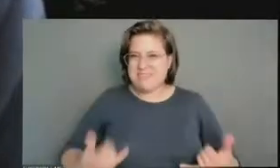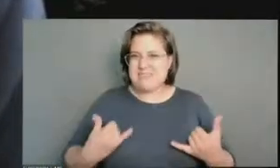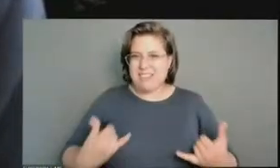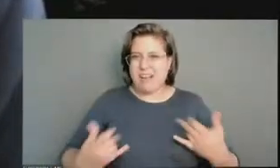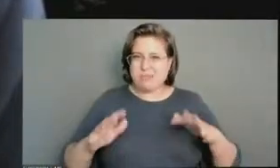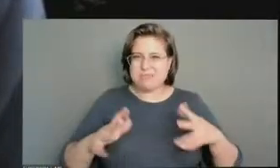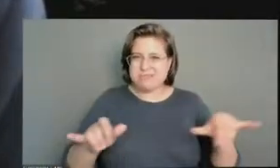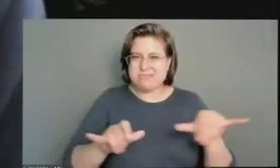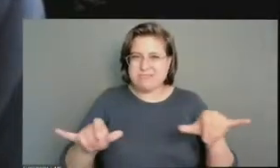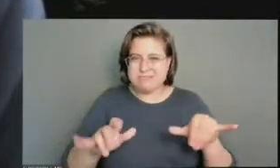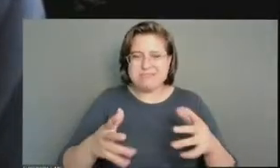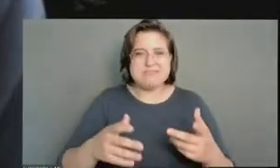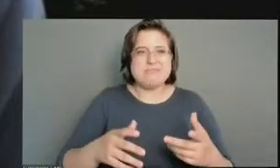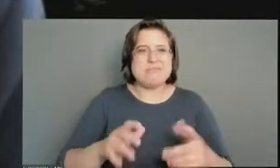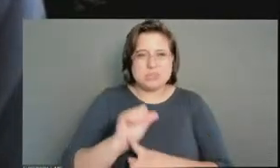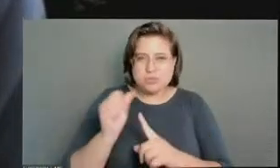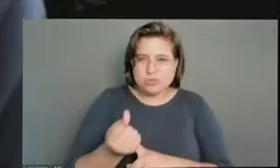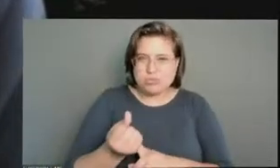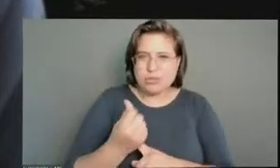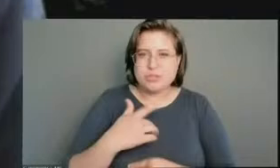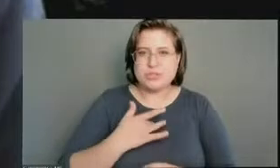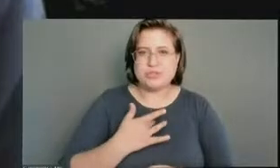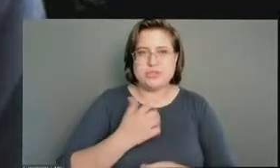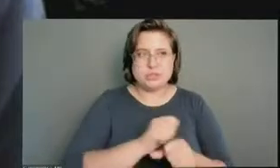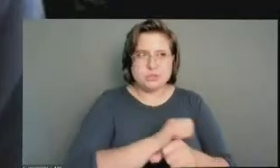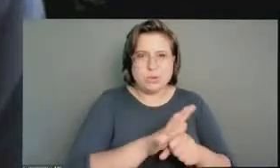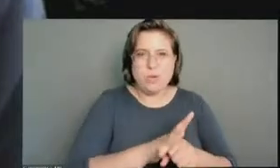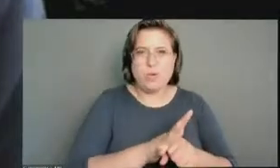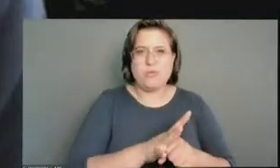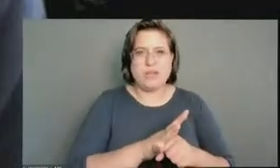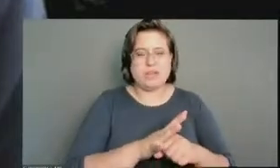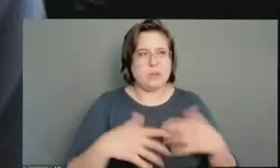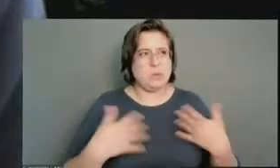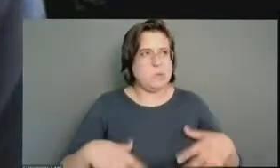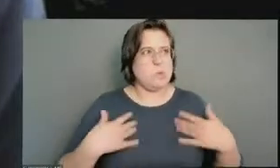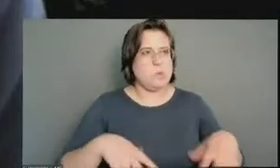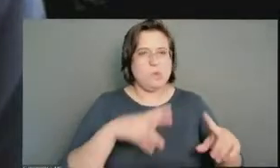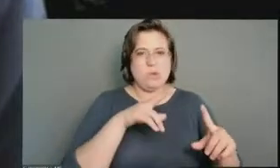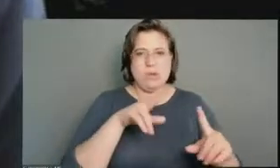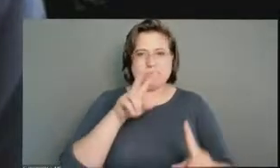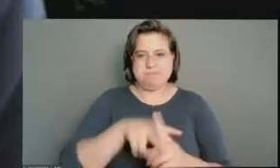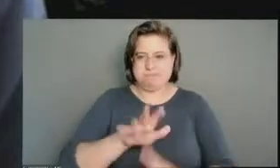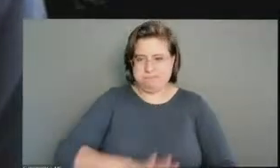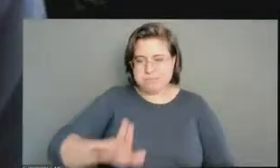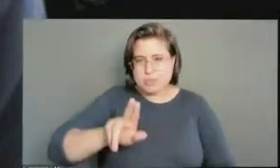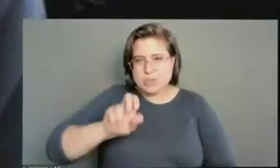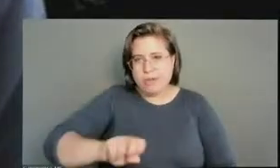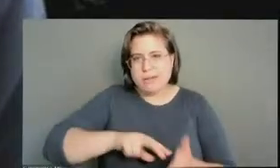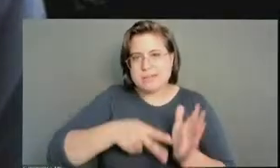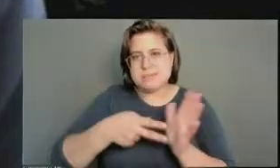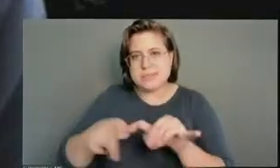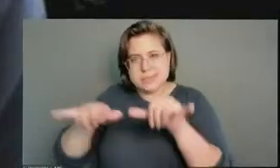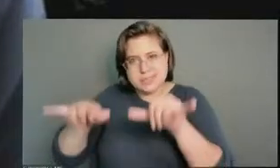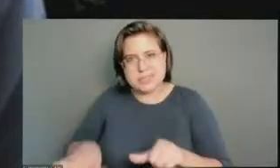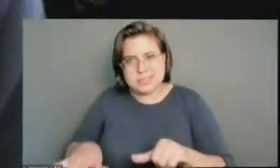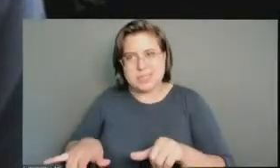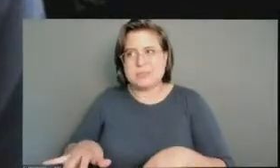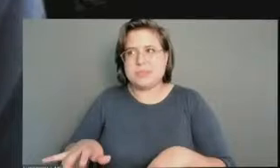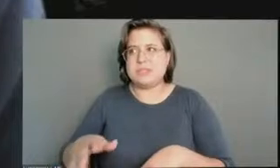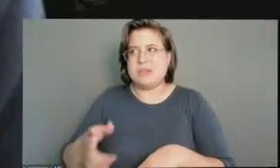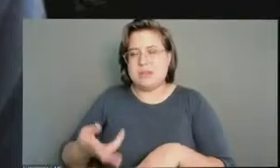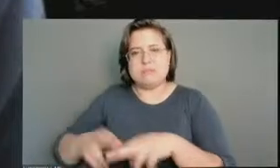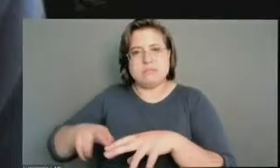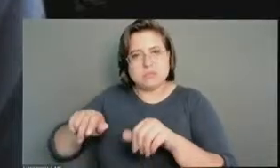scale of long COVID, for us to really try to improve the way services and systems are delivered in this country for people with all types